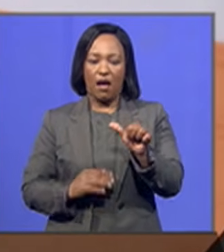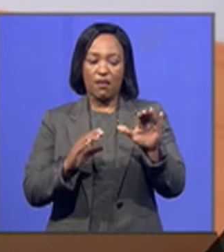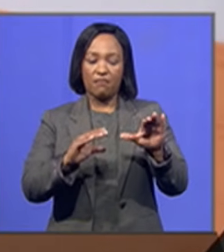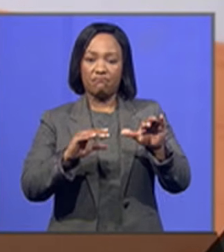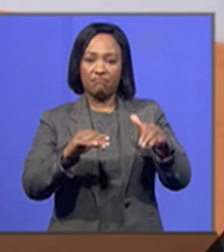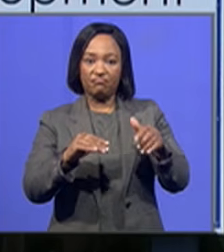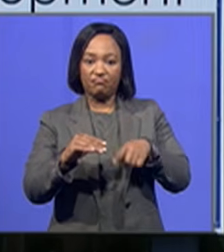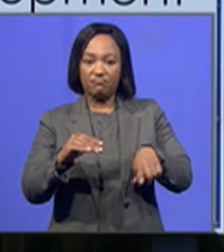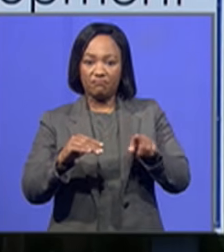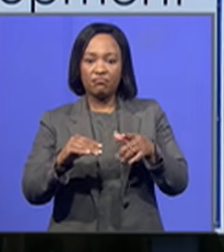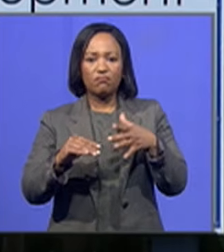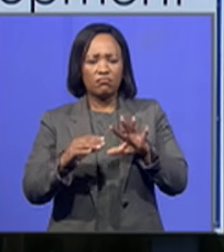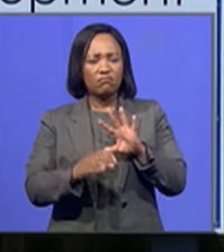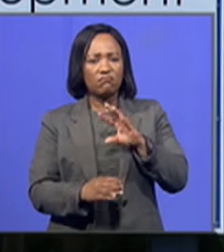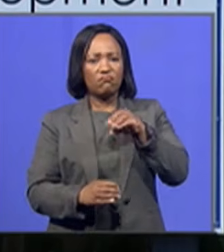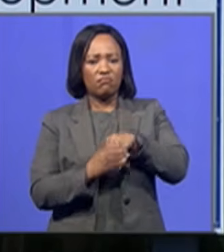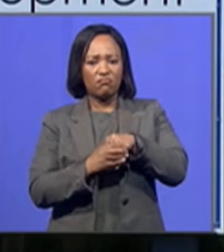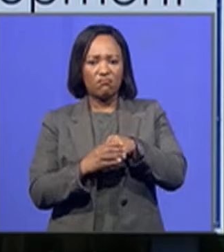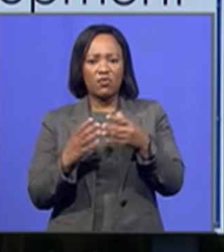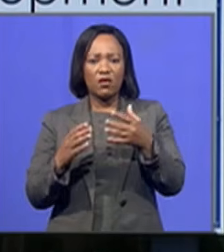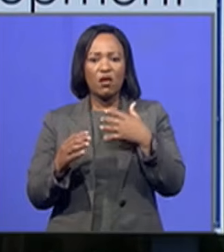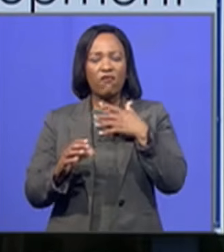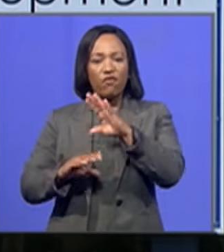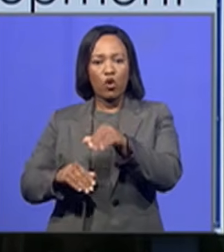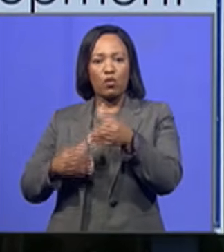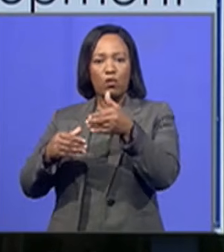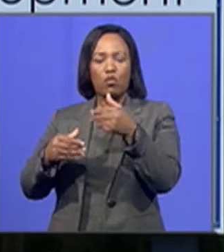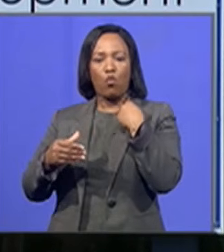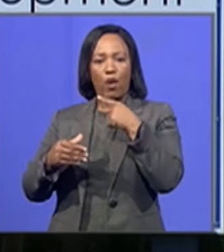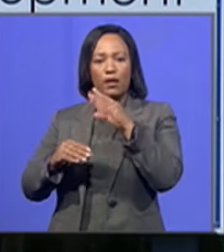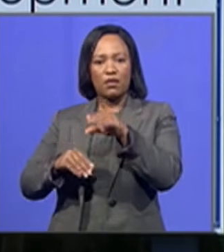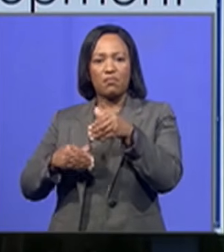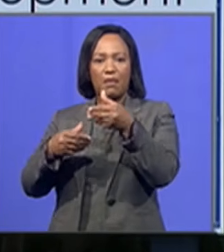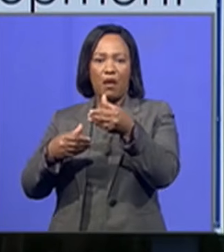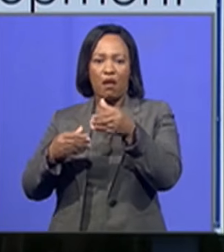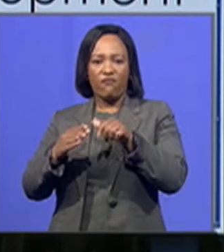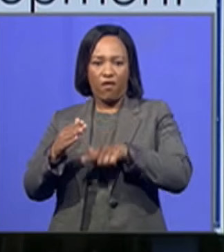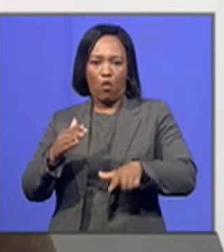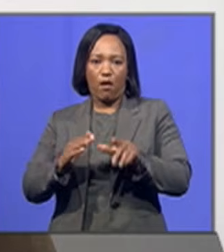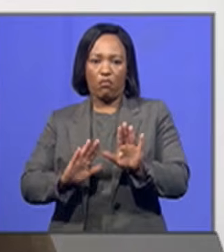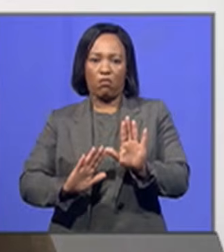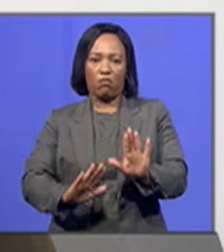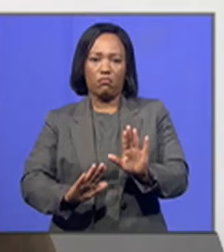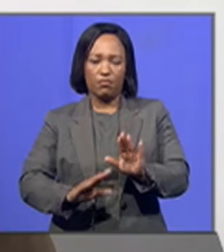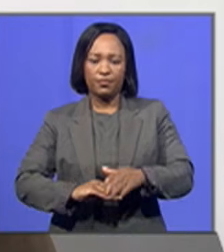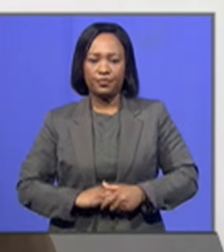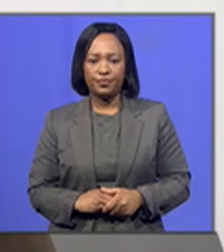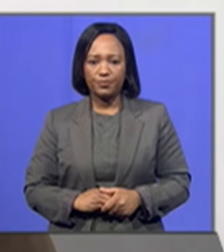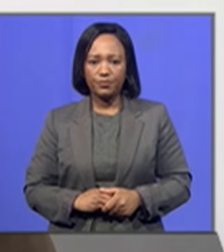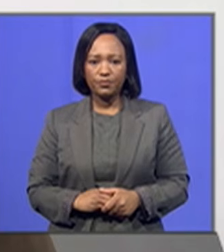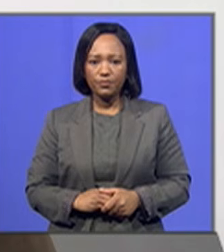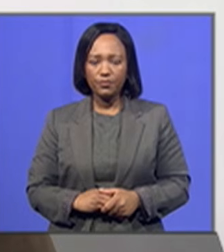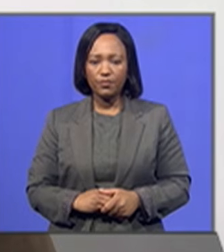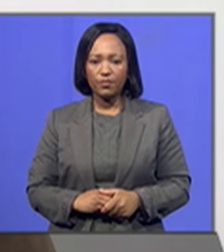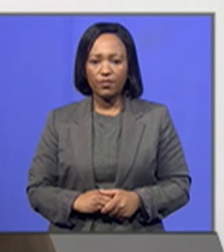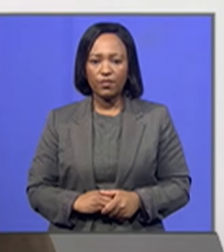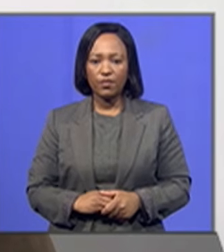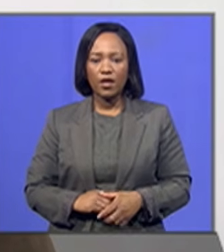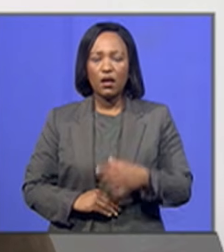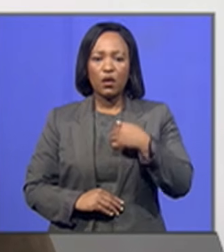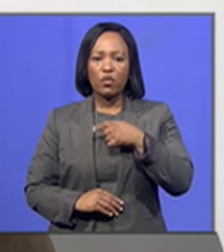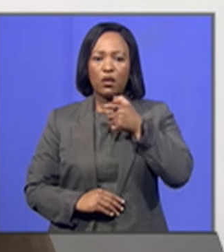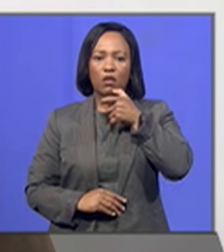le one o ne wa nna le seabe mo thulaganyong ya tokomane ya maikaelelo ya puso selegae. Rona re hlahisitse hore kaofela